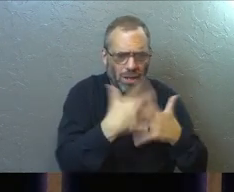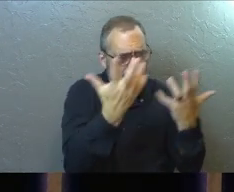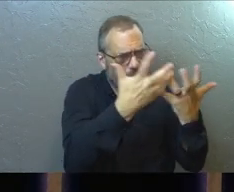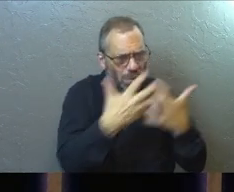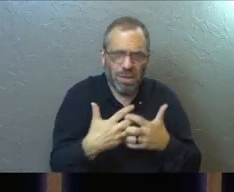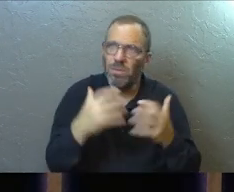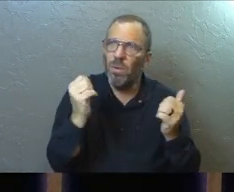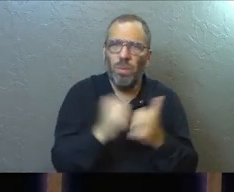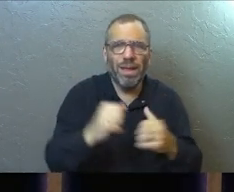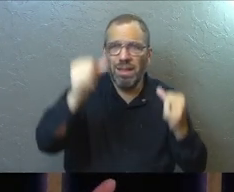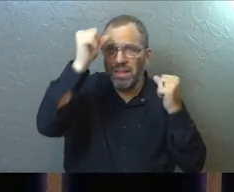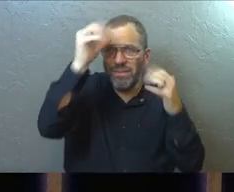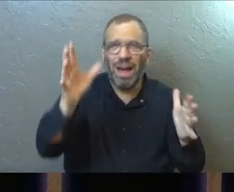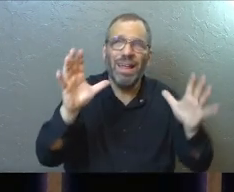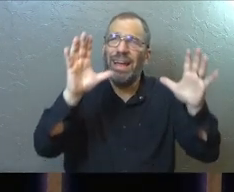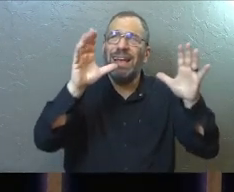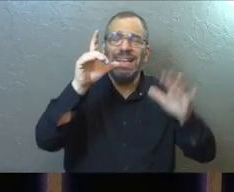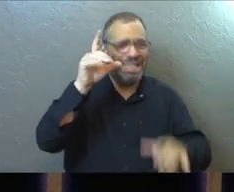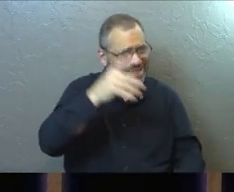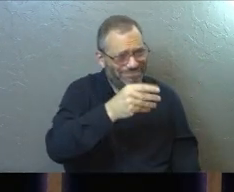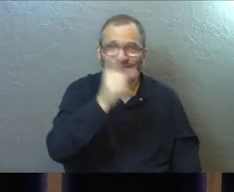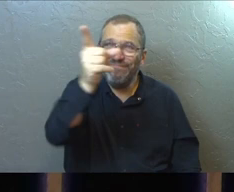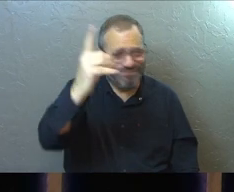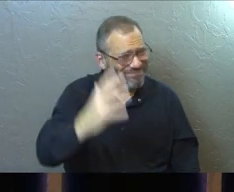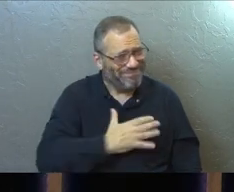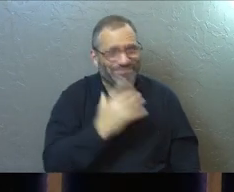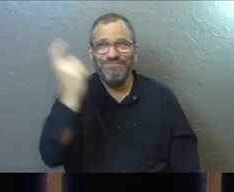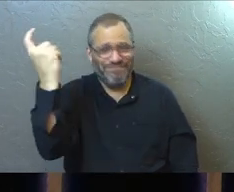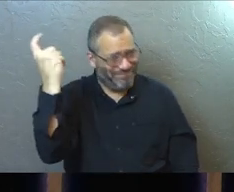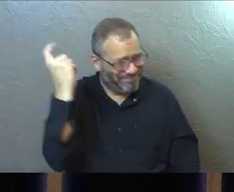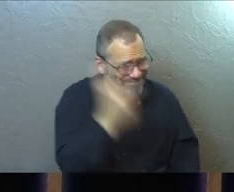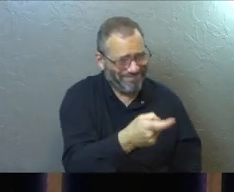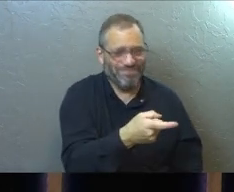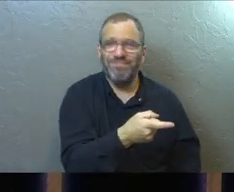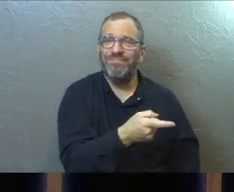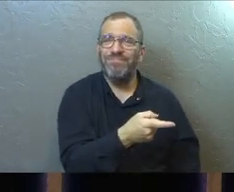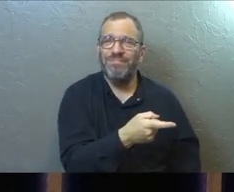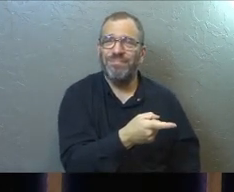works. He says it gives him happiness to do this.